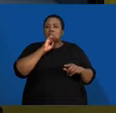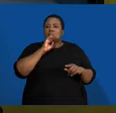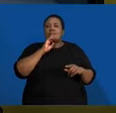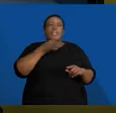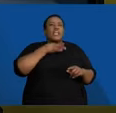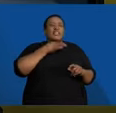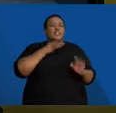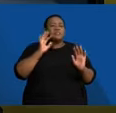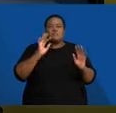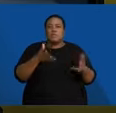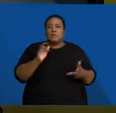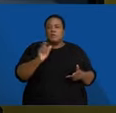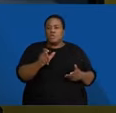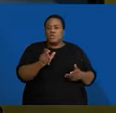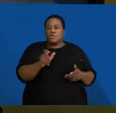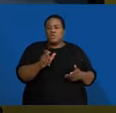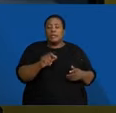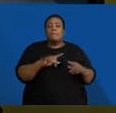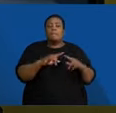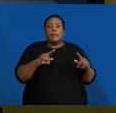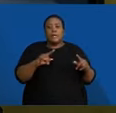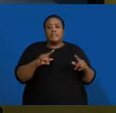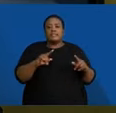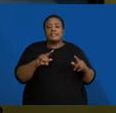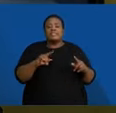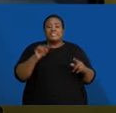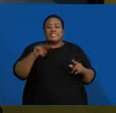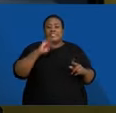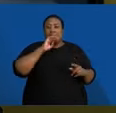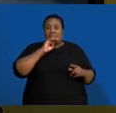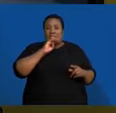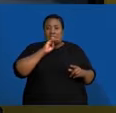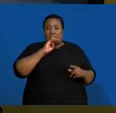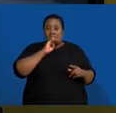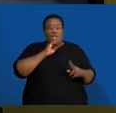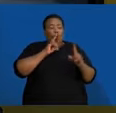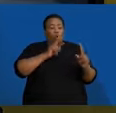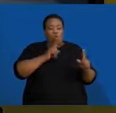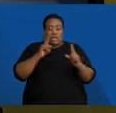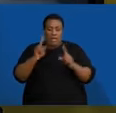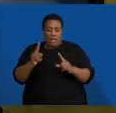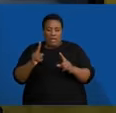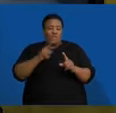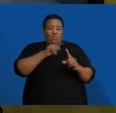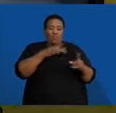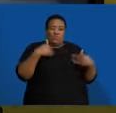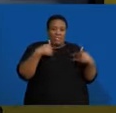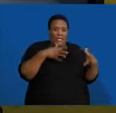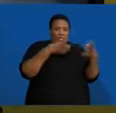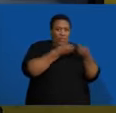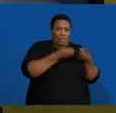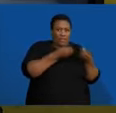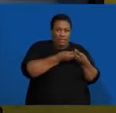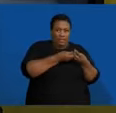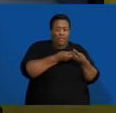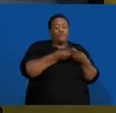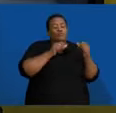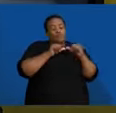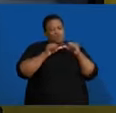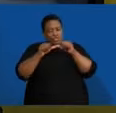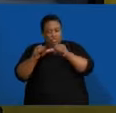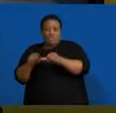just a language that is being used, but respectively means the order that we started with is the same order that you're going to continue with.